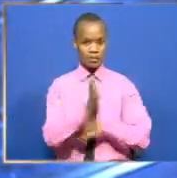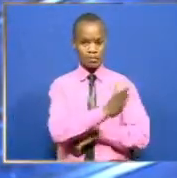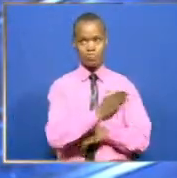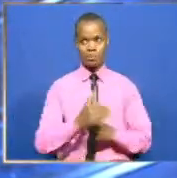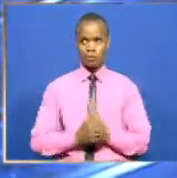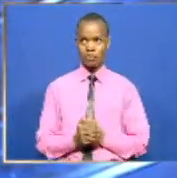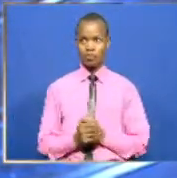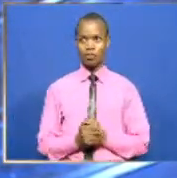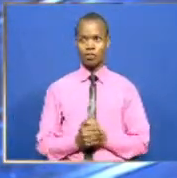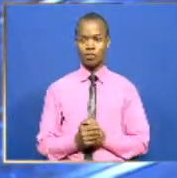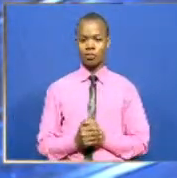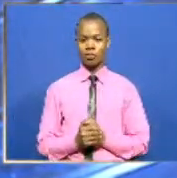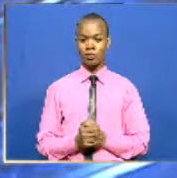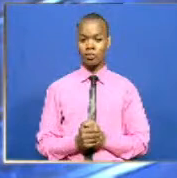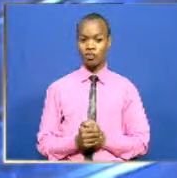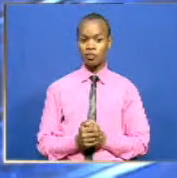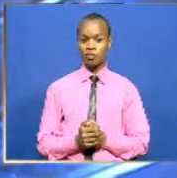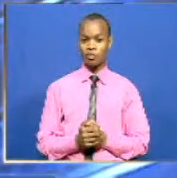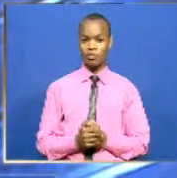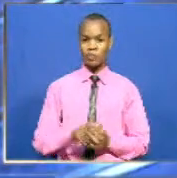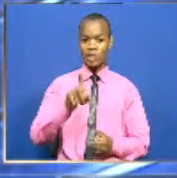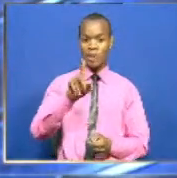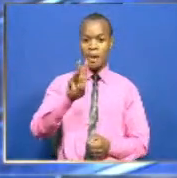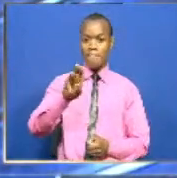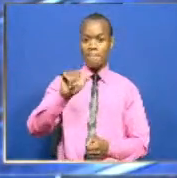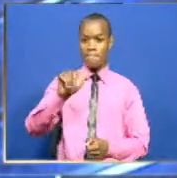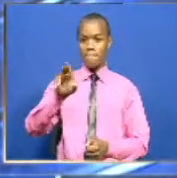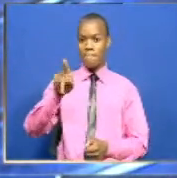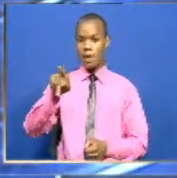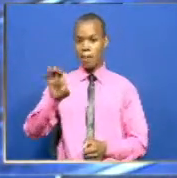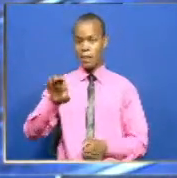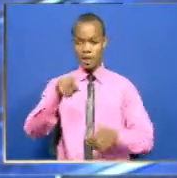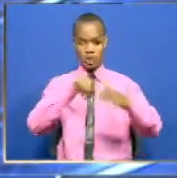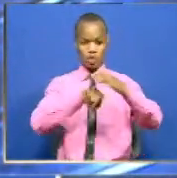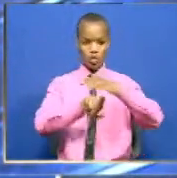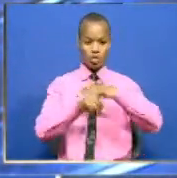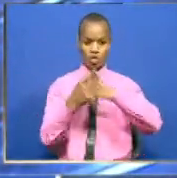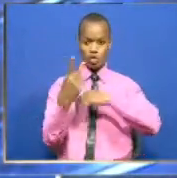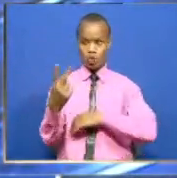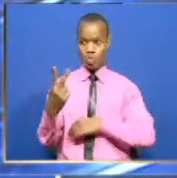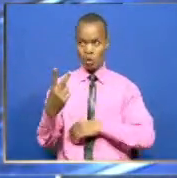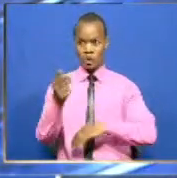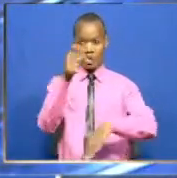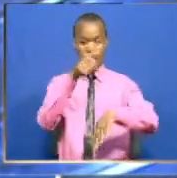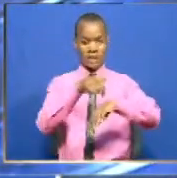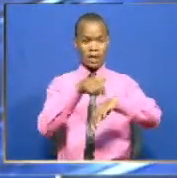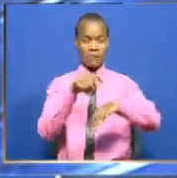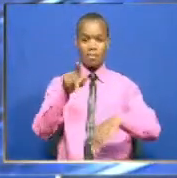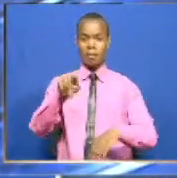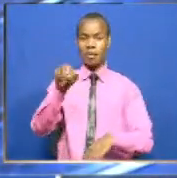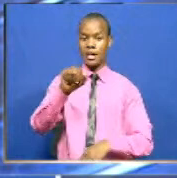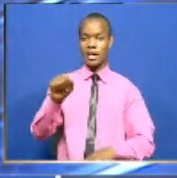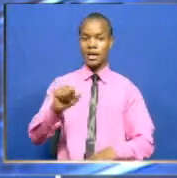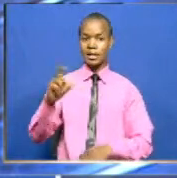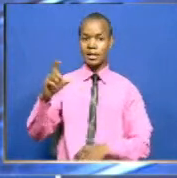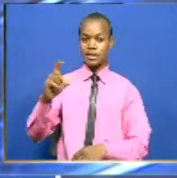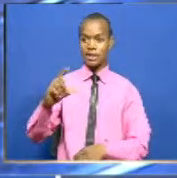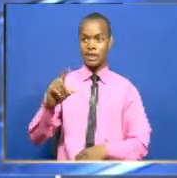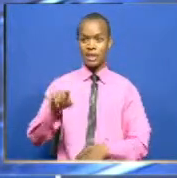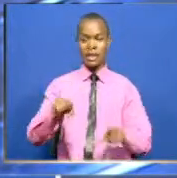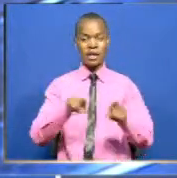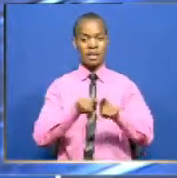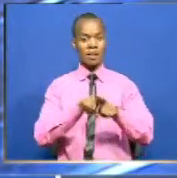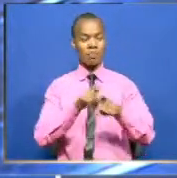we have for you in the world of sports. Kylian Mbappe scored twice as a much-changed Paris Saint-Germain side